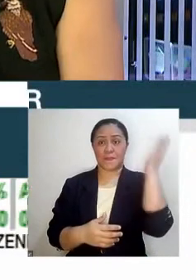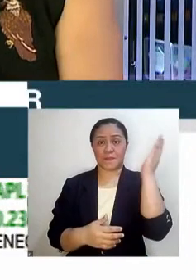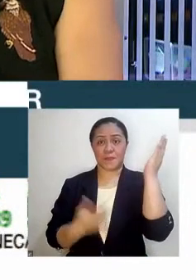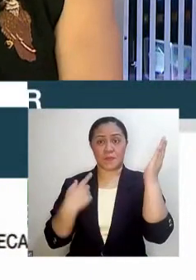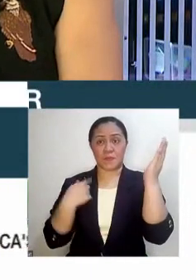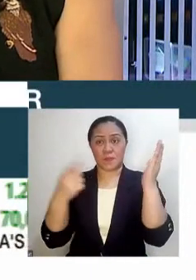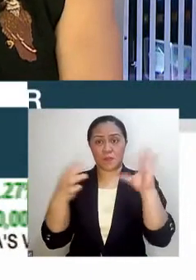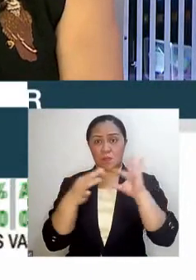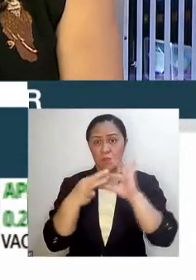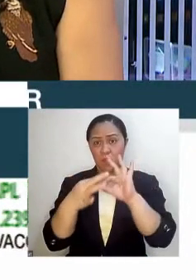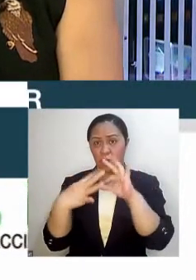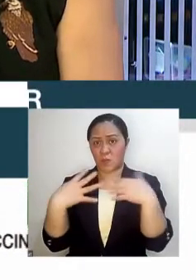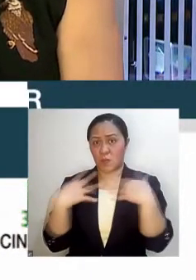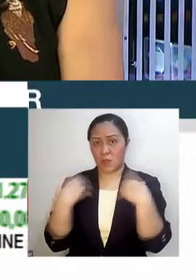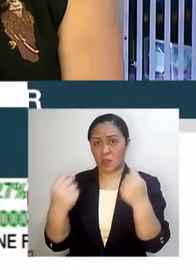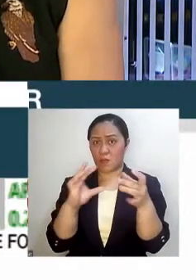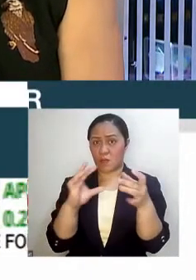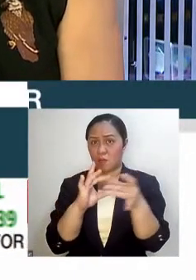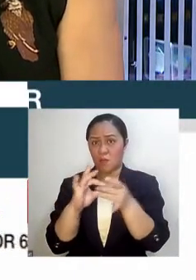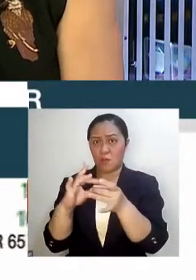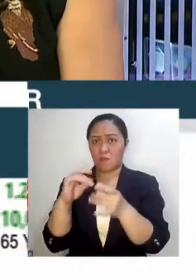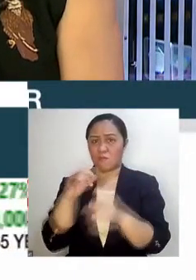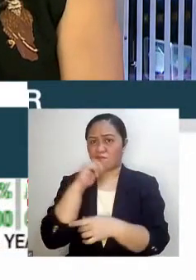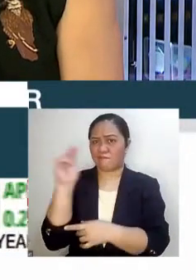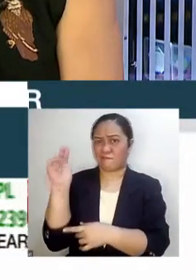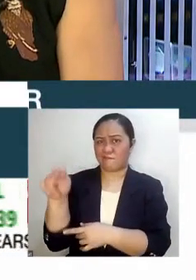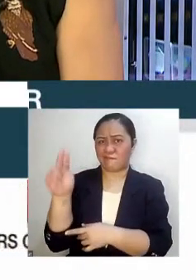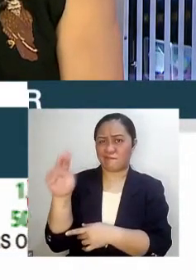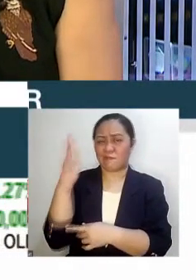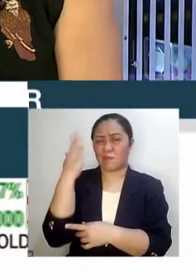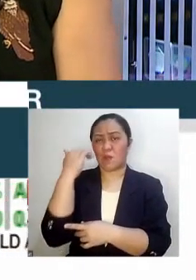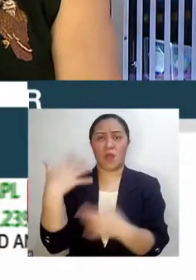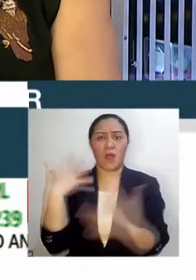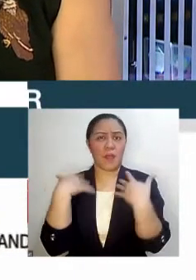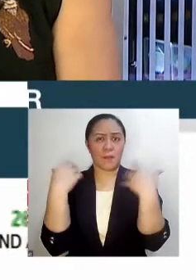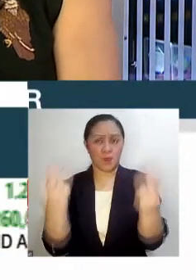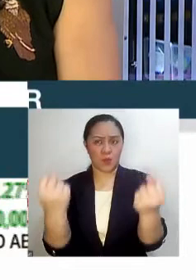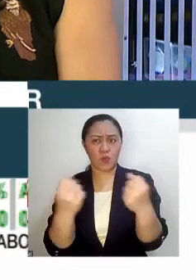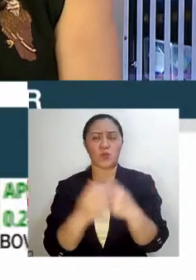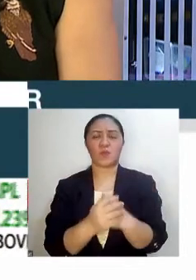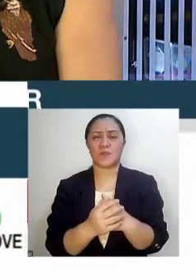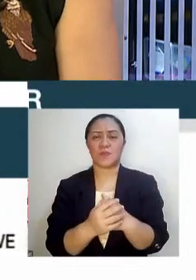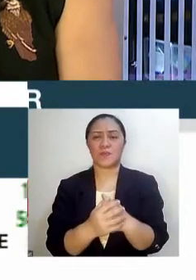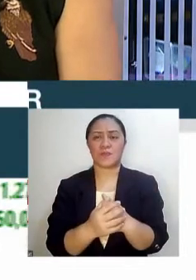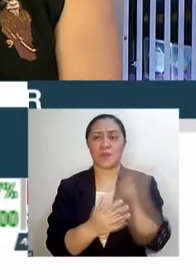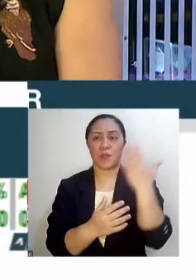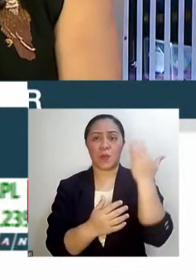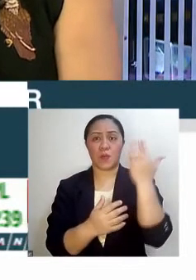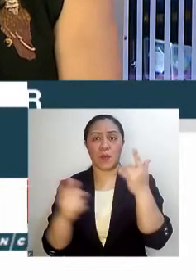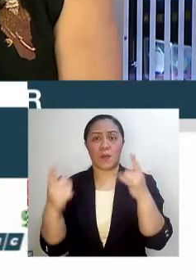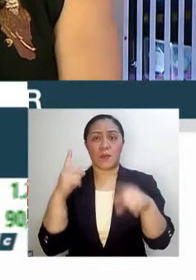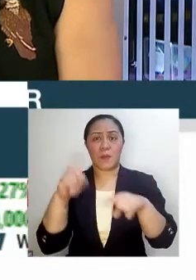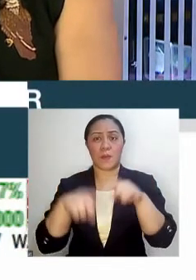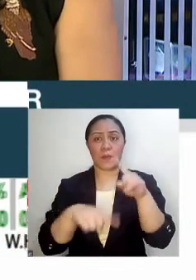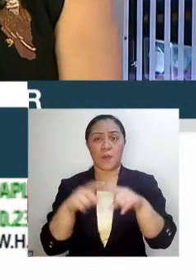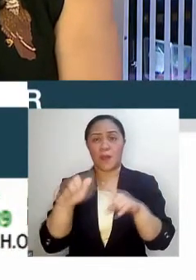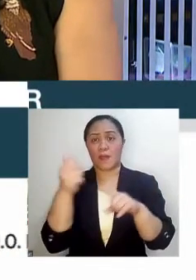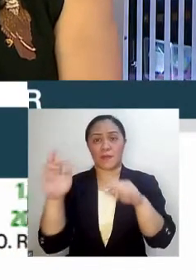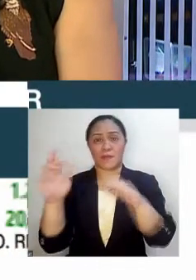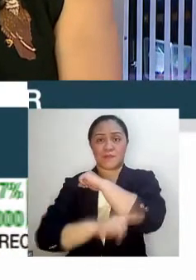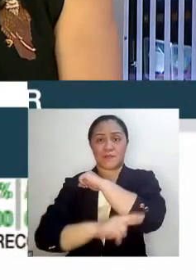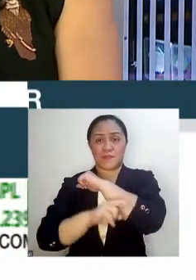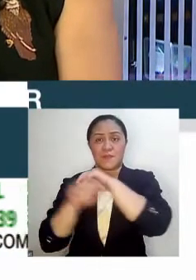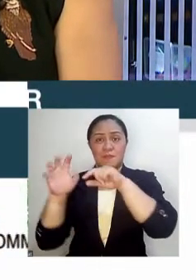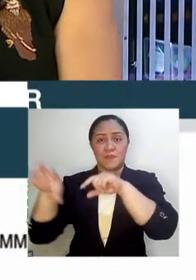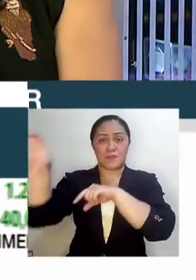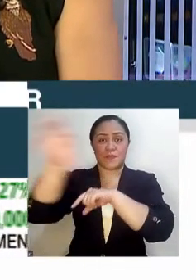think there is no need to do that because it has always been strong. And our friends in the region, like Japan,